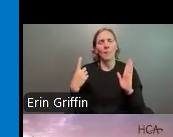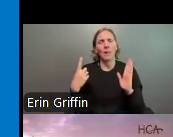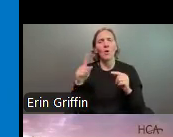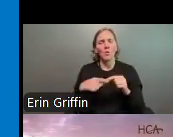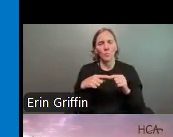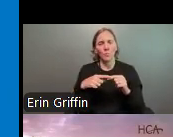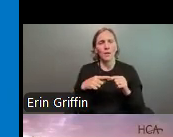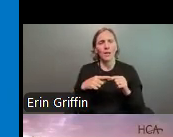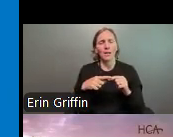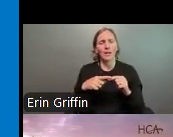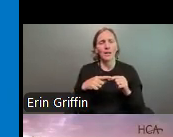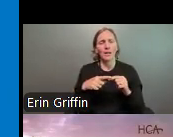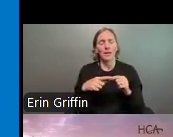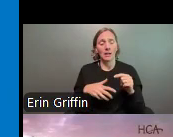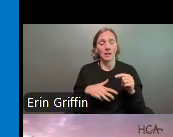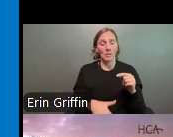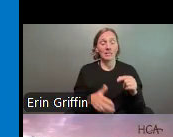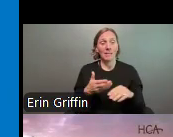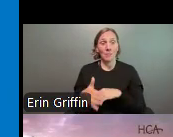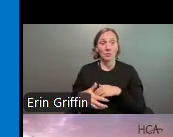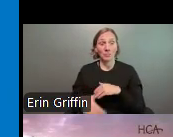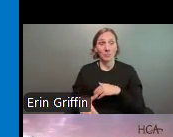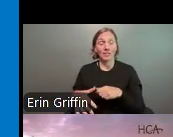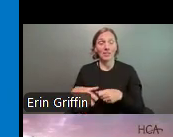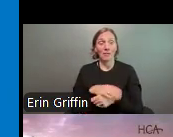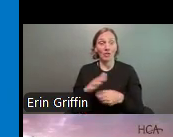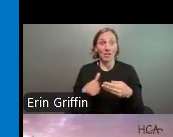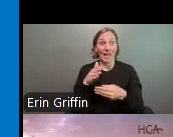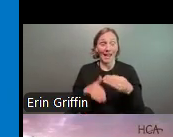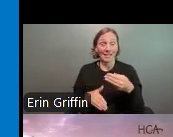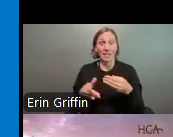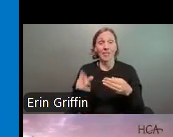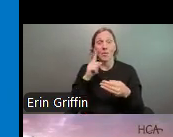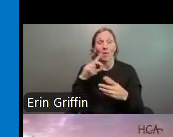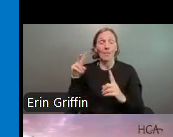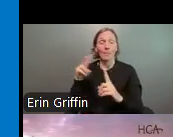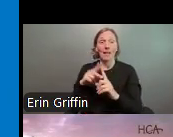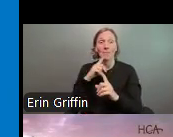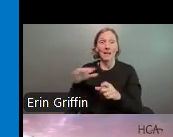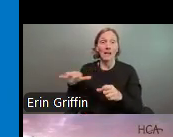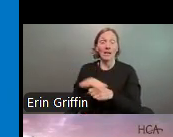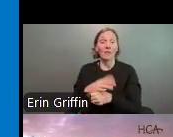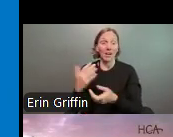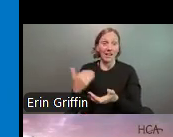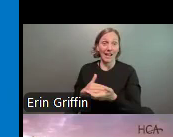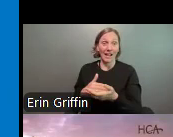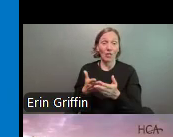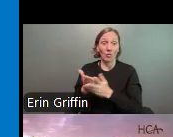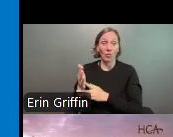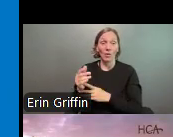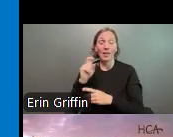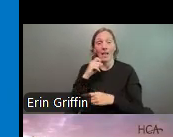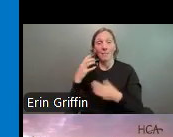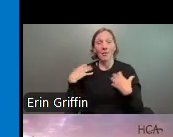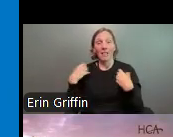and postpartum coverage ends, they would have to apply to be covered again by Apple Health expansion and would go on the